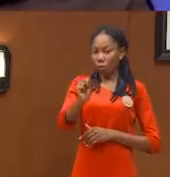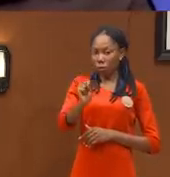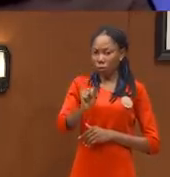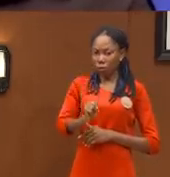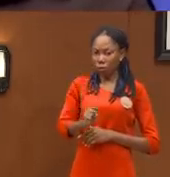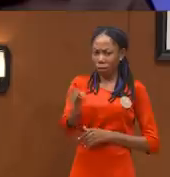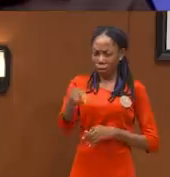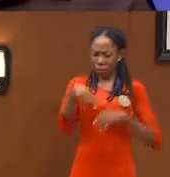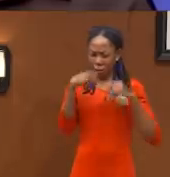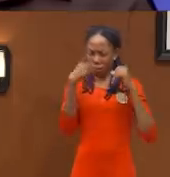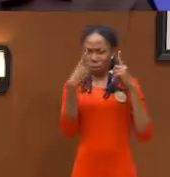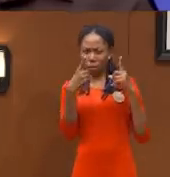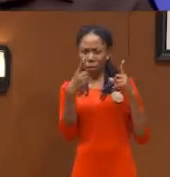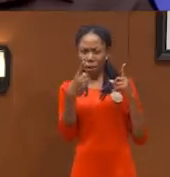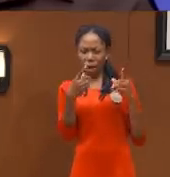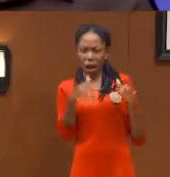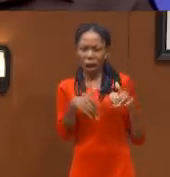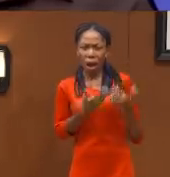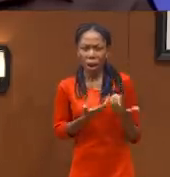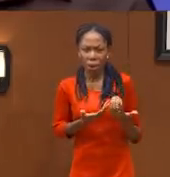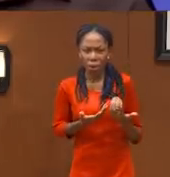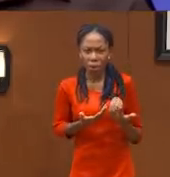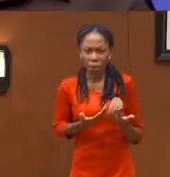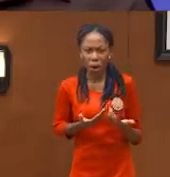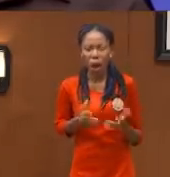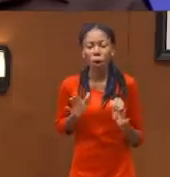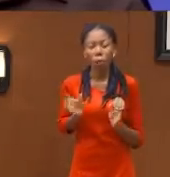like, how? Then I asked her the price. She said,